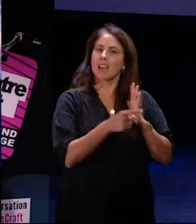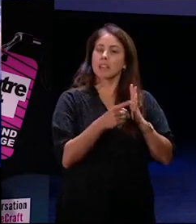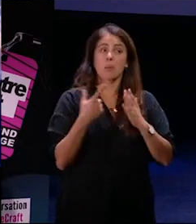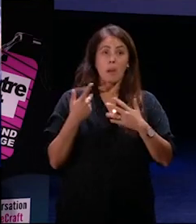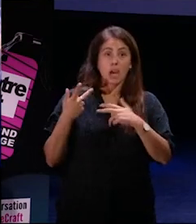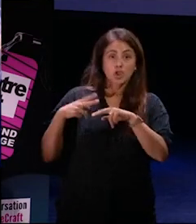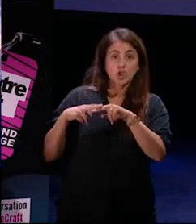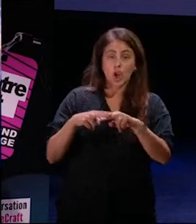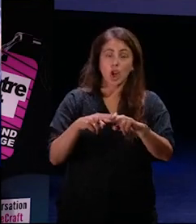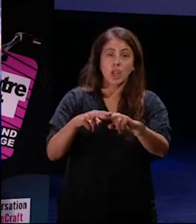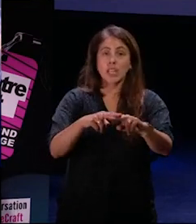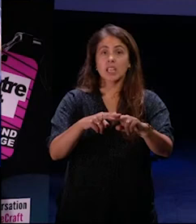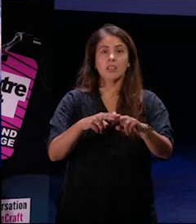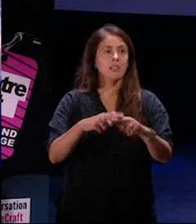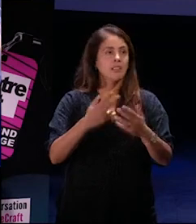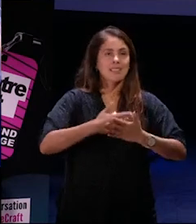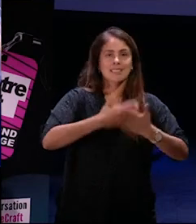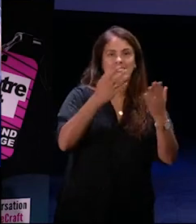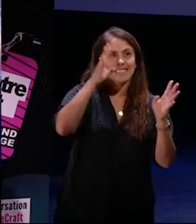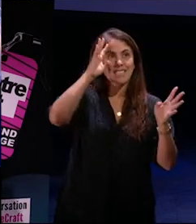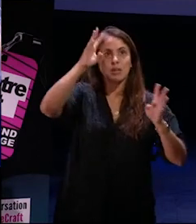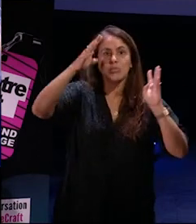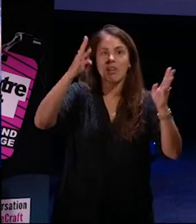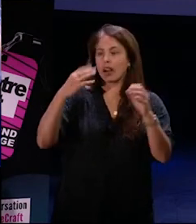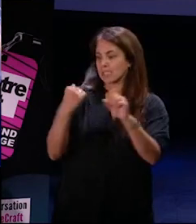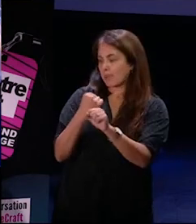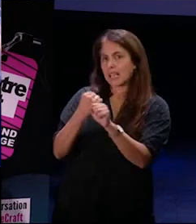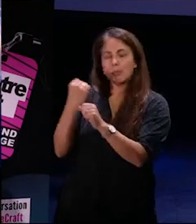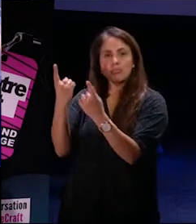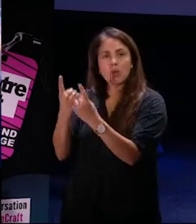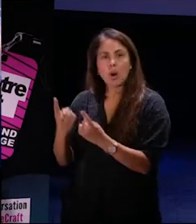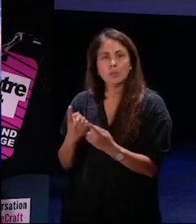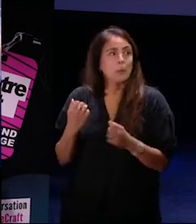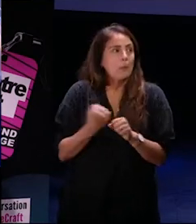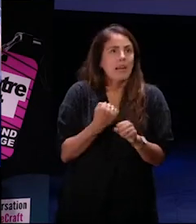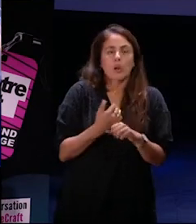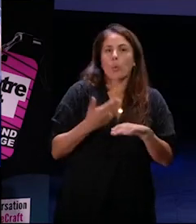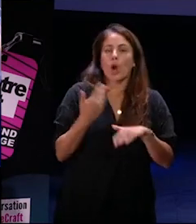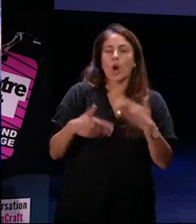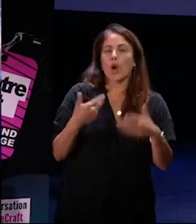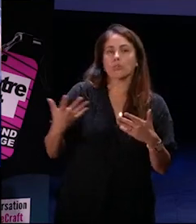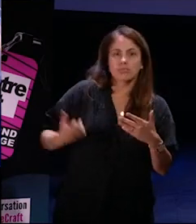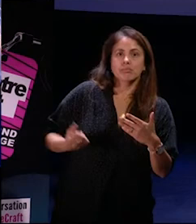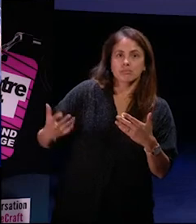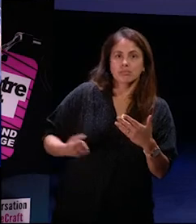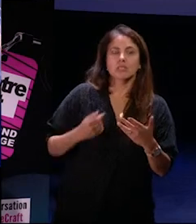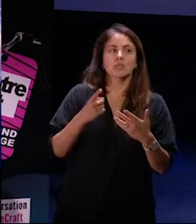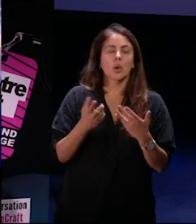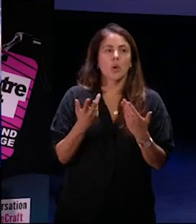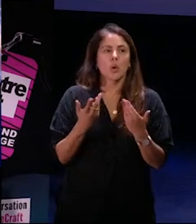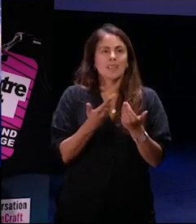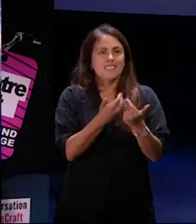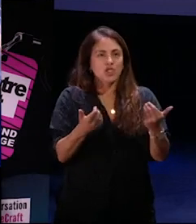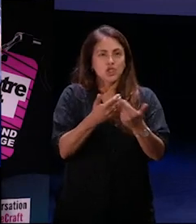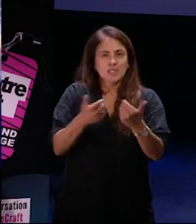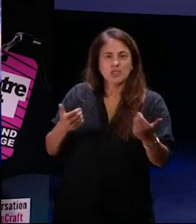spend days improvising, making props, doing whatever it took to make work. So I think the kind of division of things isn't very